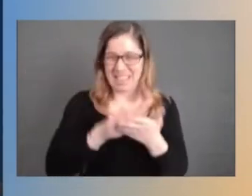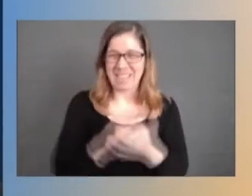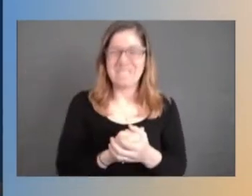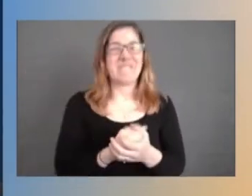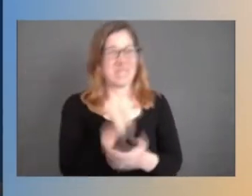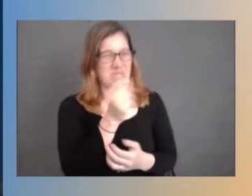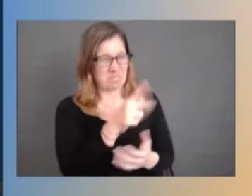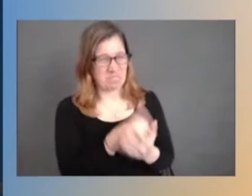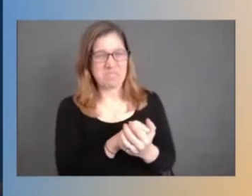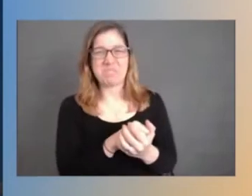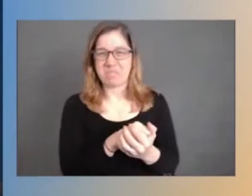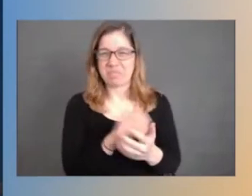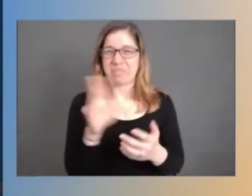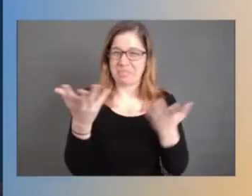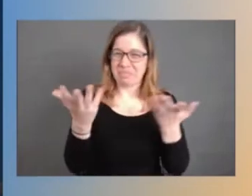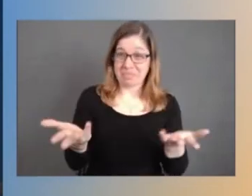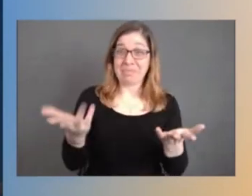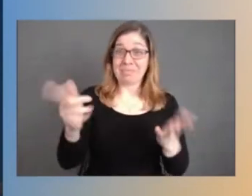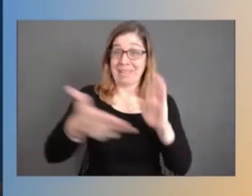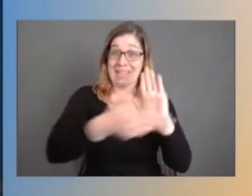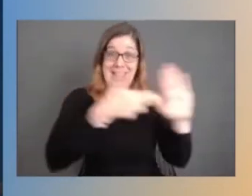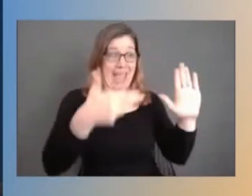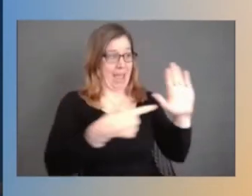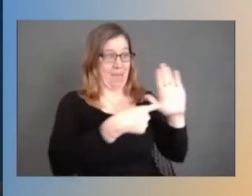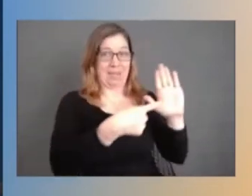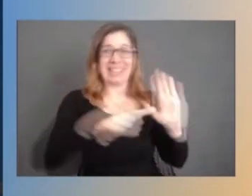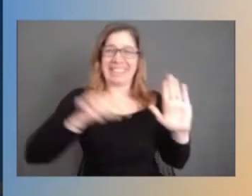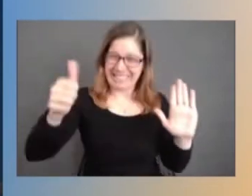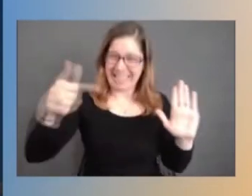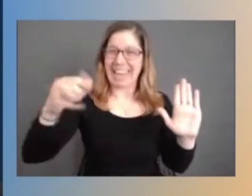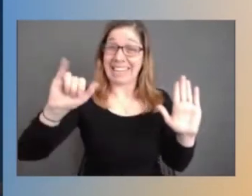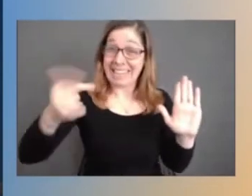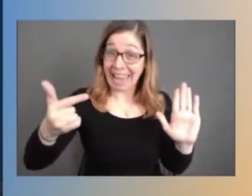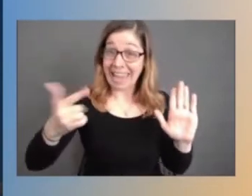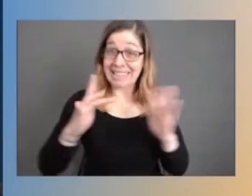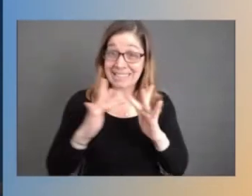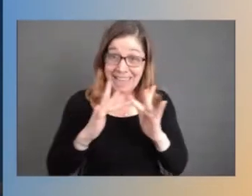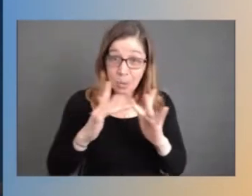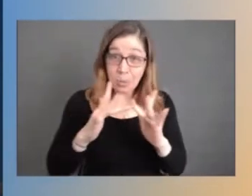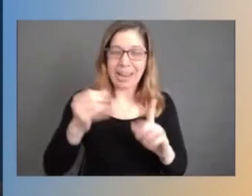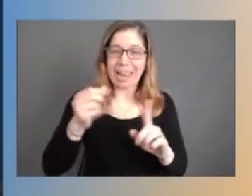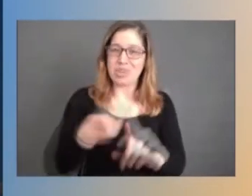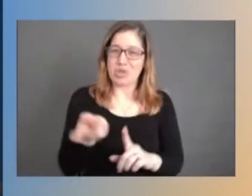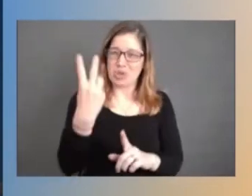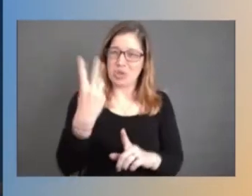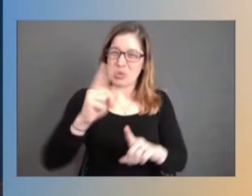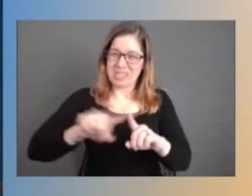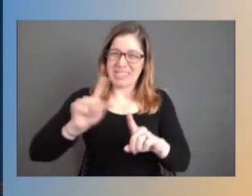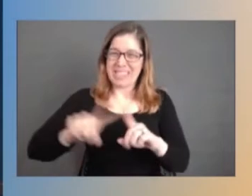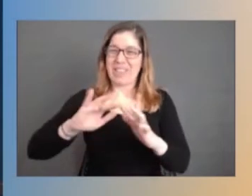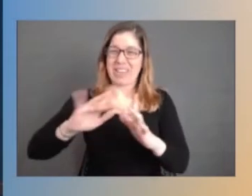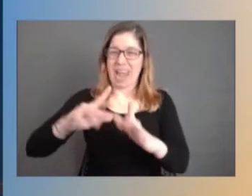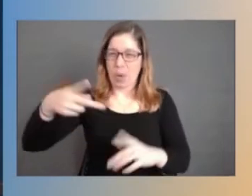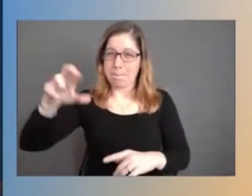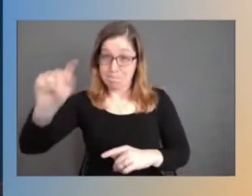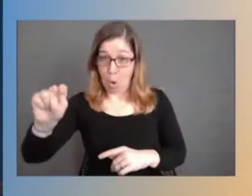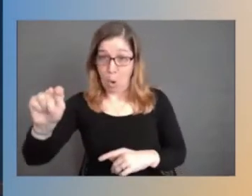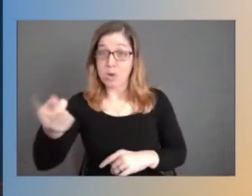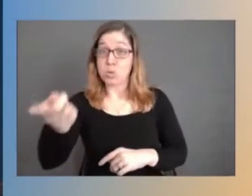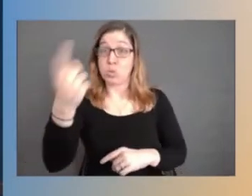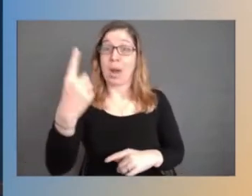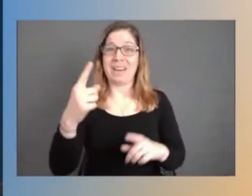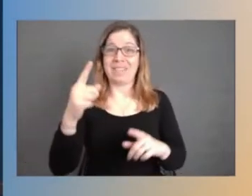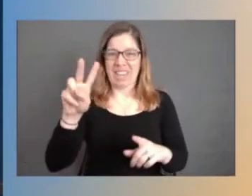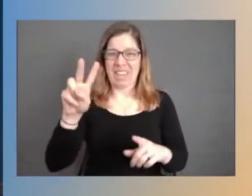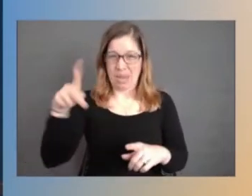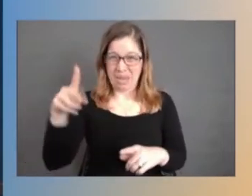so as you can see, it's labeled, that was 10 gig networking, and there were two different networking ports. One was for VPC, and